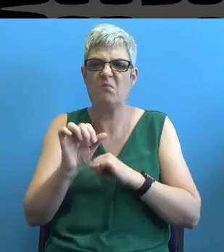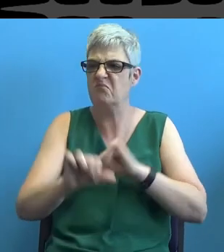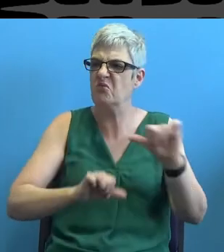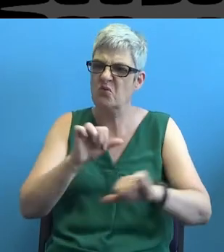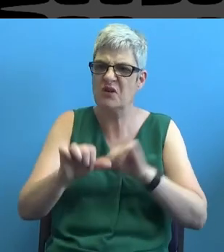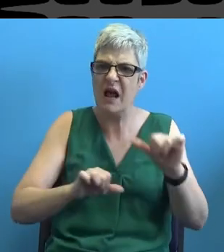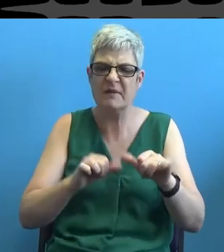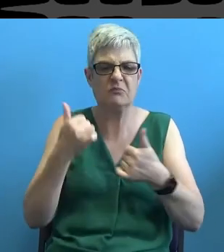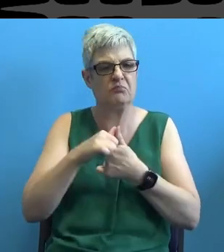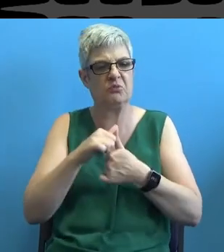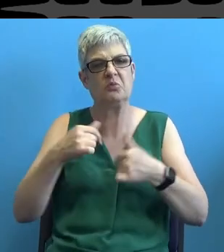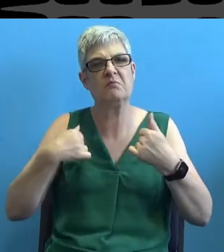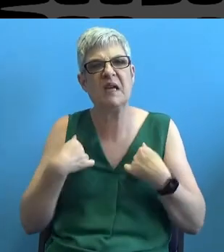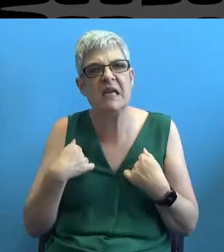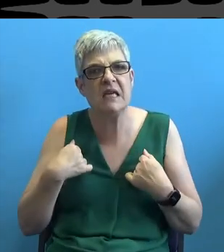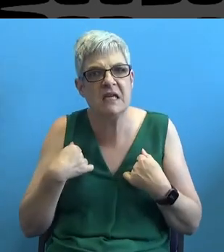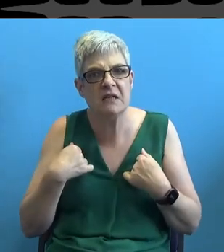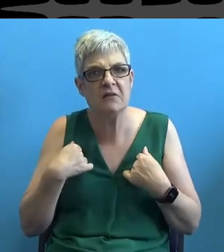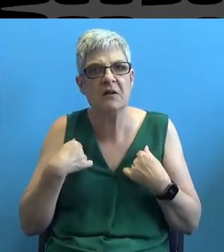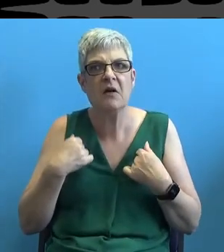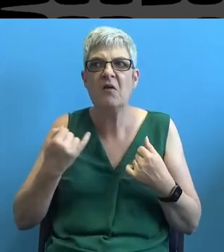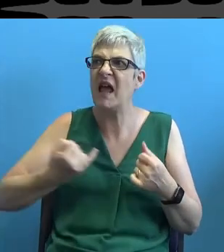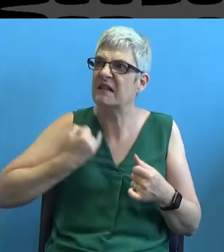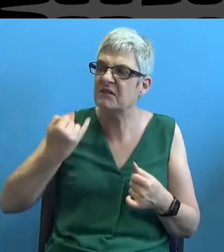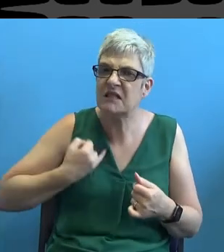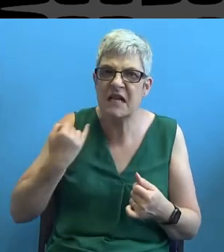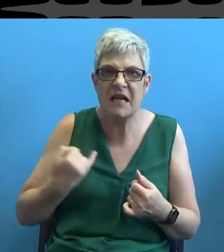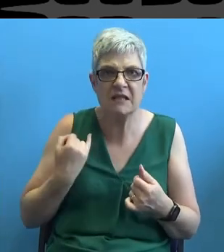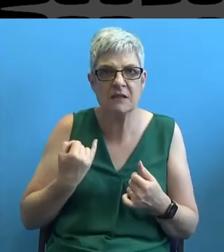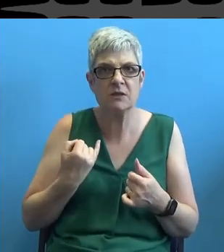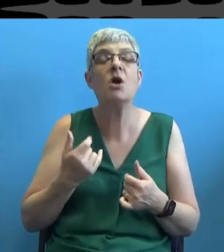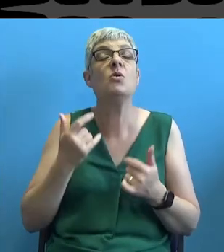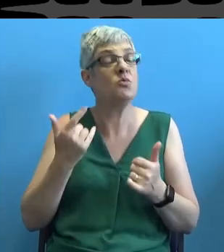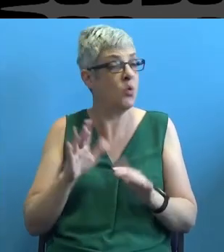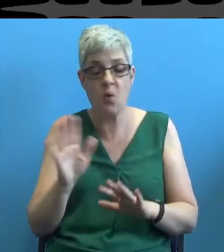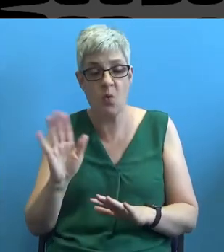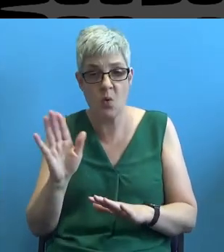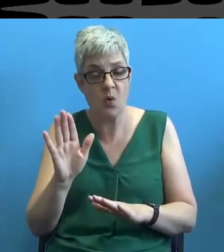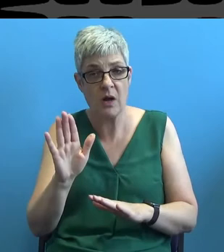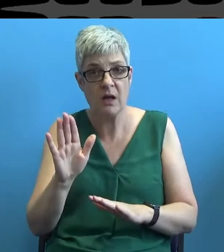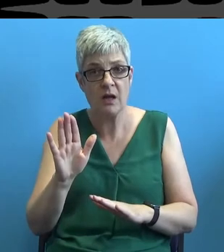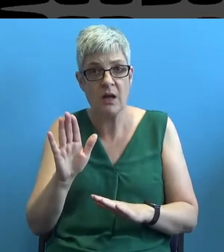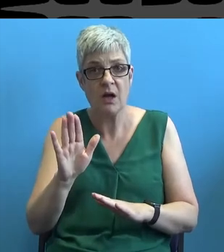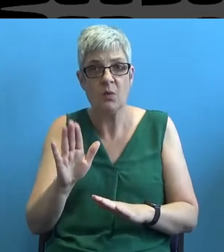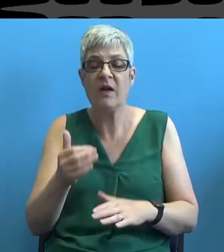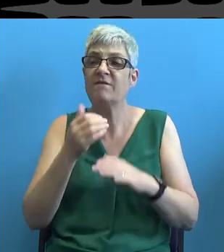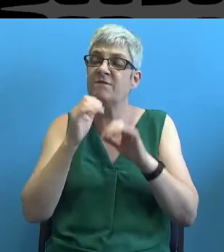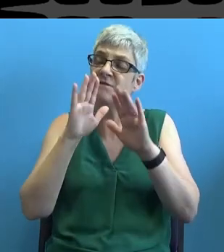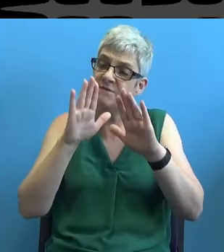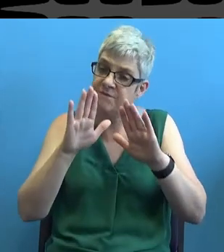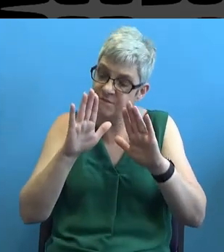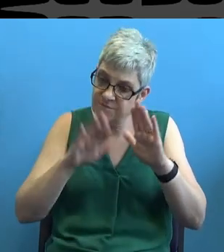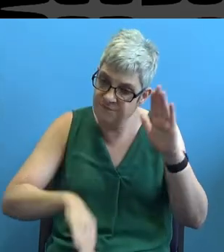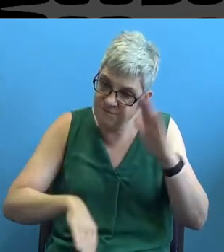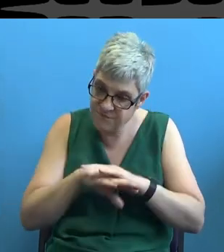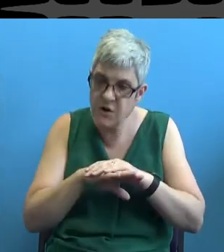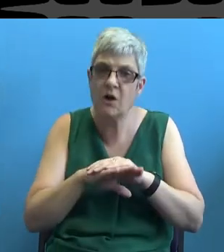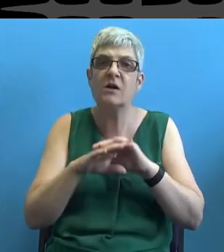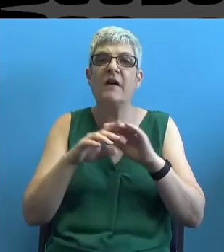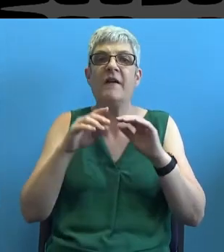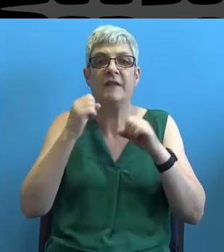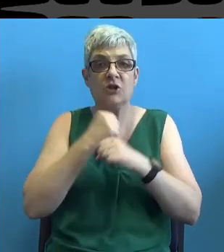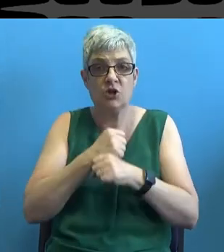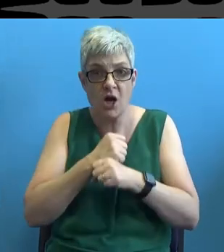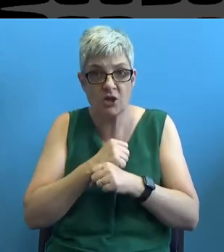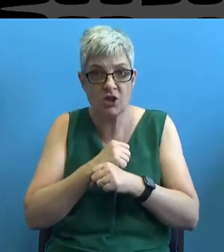that entertains, but that we fulfill the calling to be church, to love, to care, to serve, to encourage, to bear one